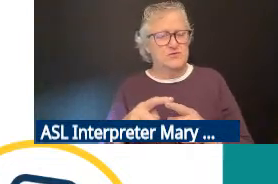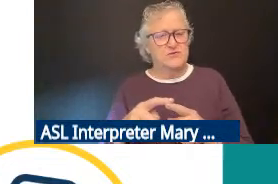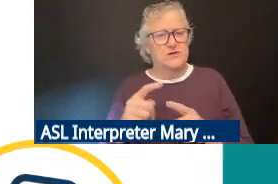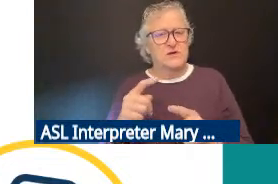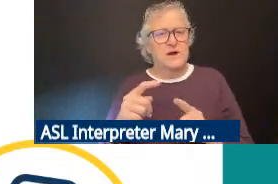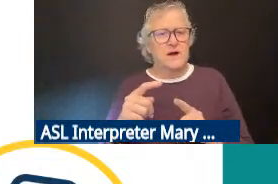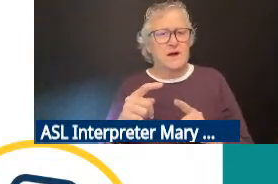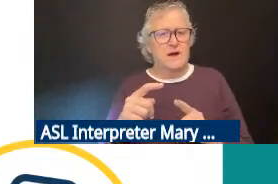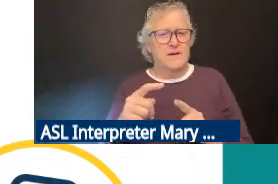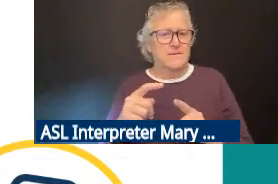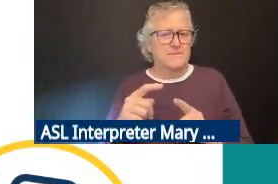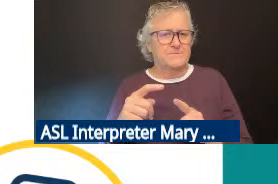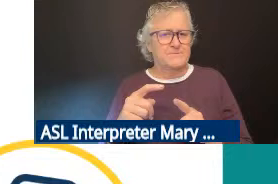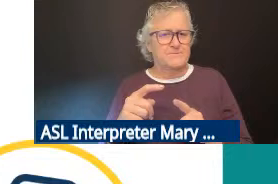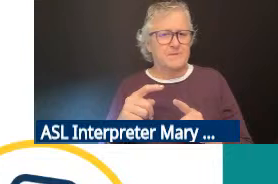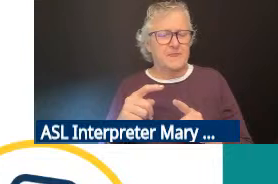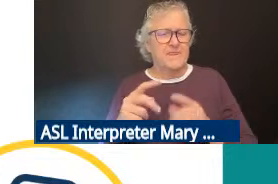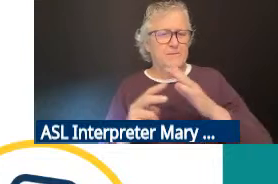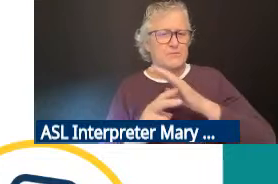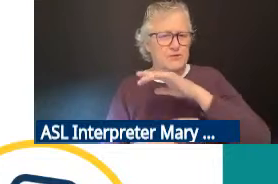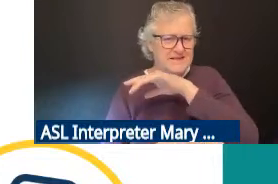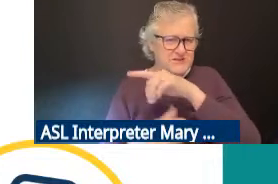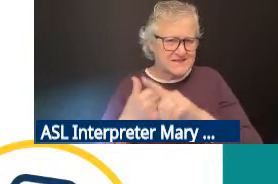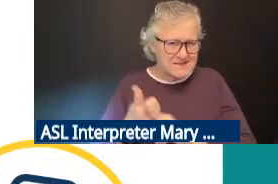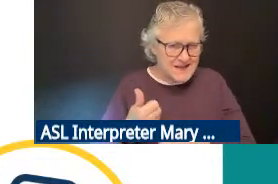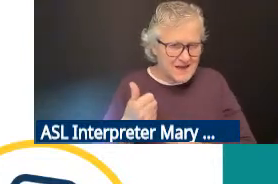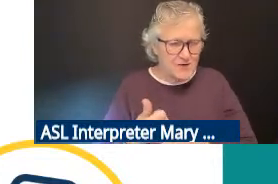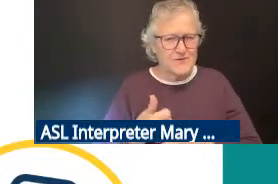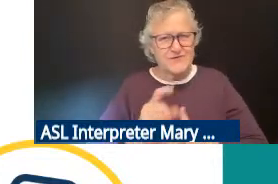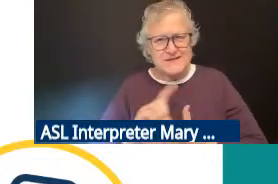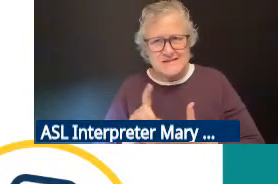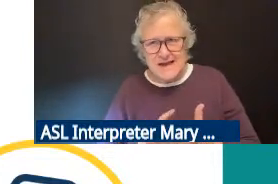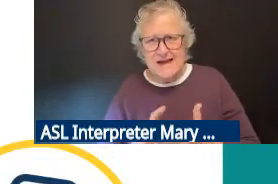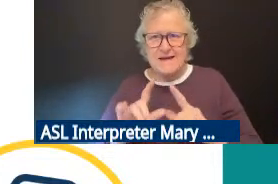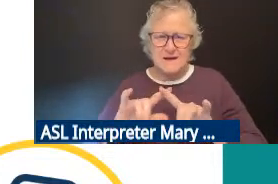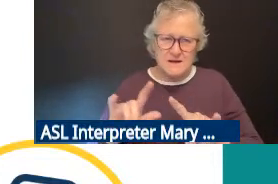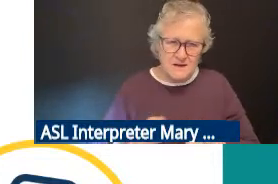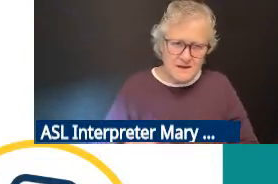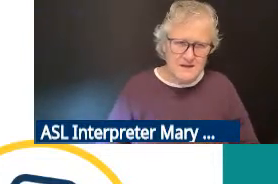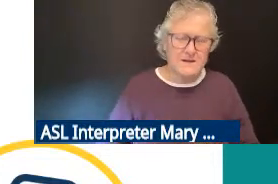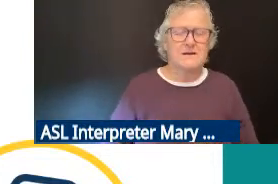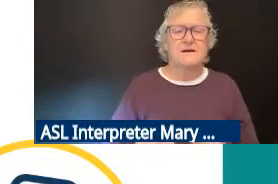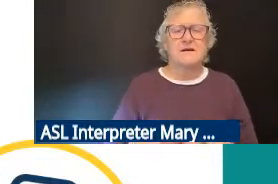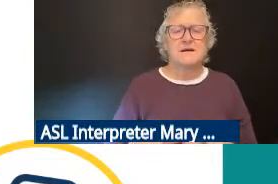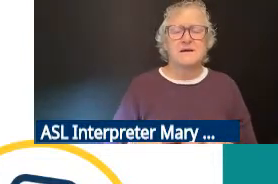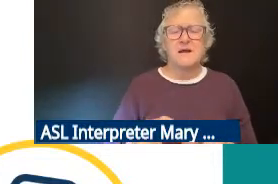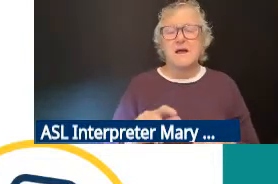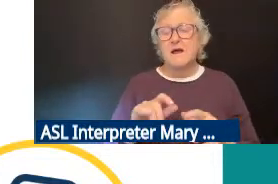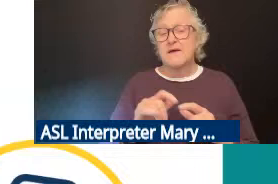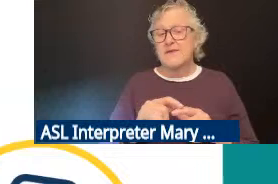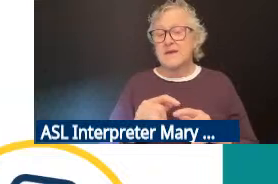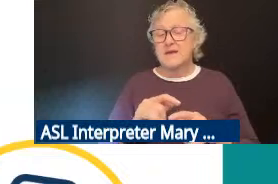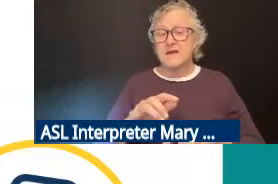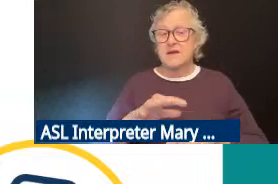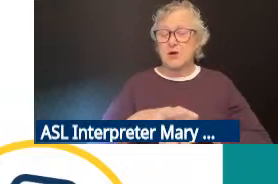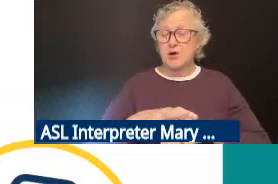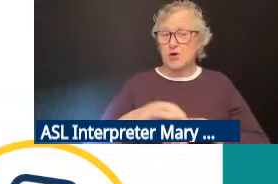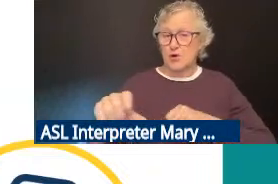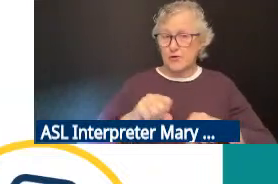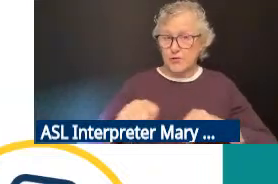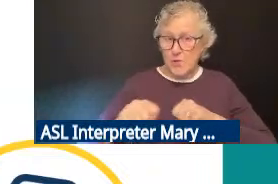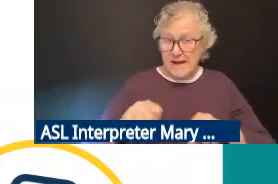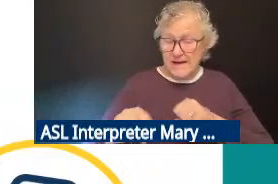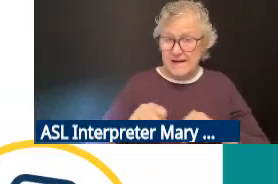bridge, talk about elevation and grade of the multi-use path and how easy it would be to use those, and